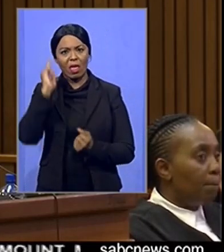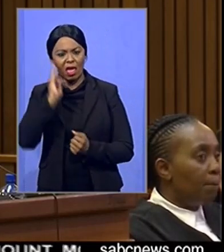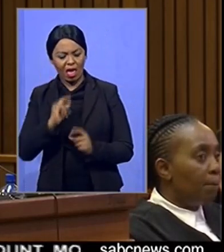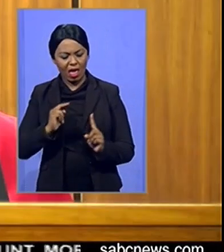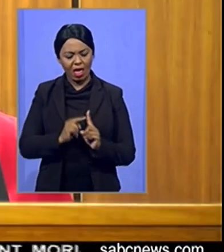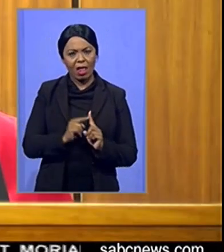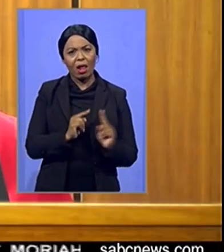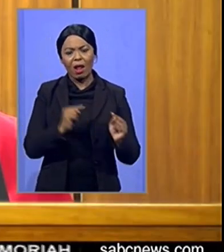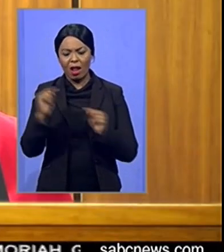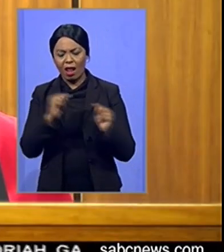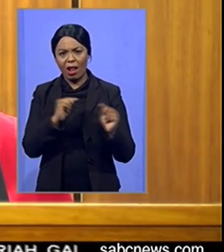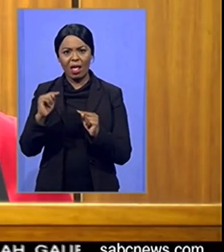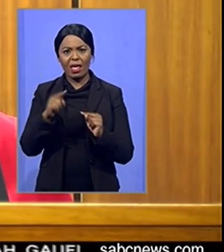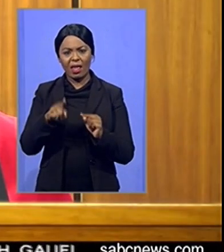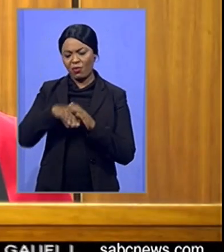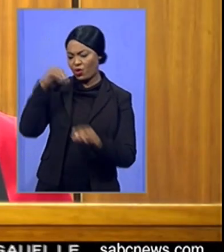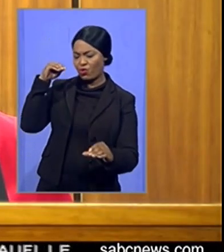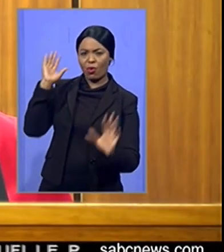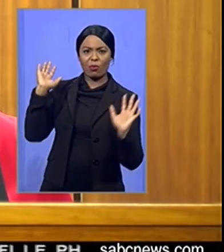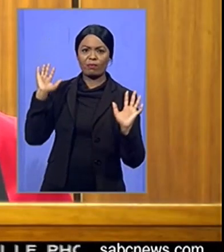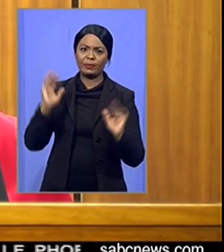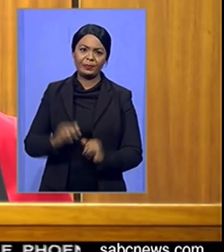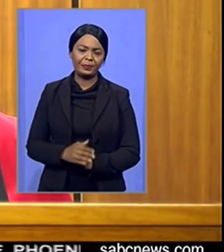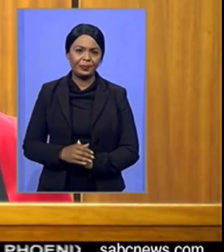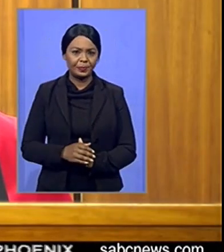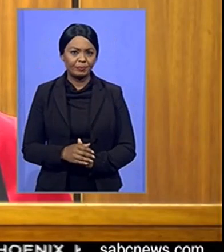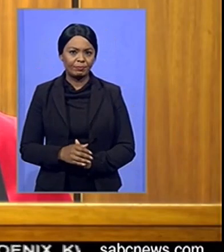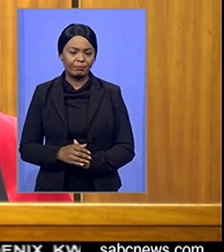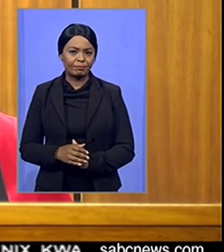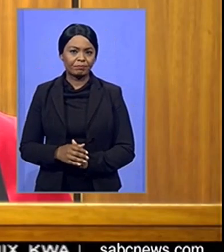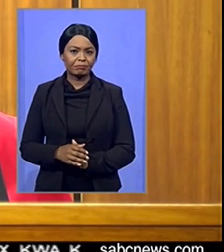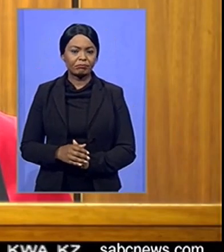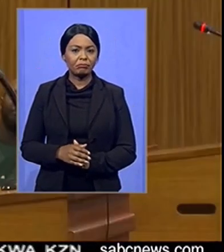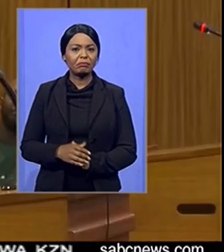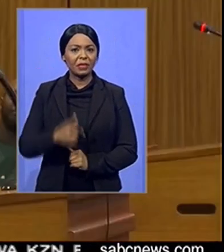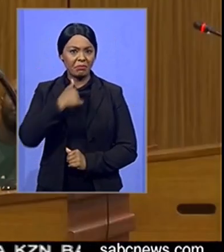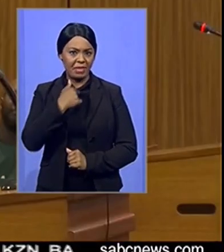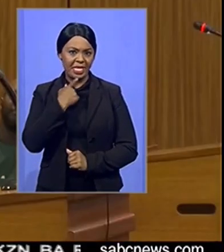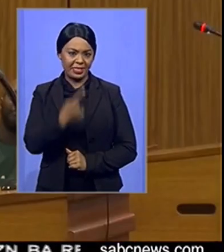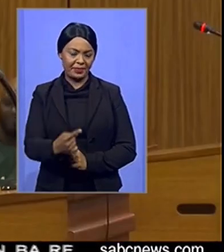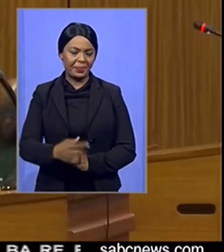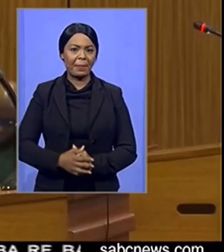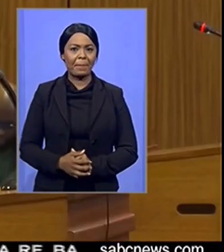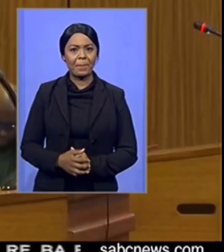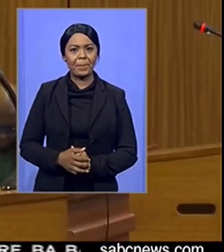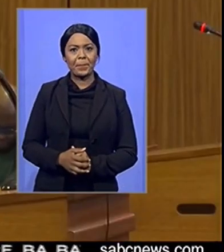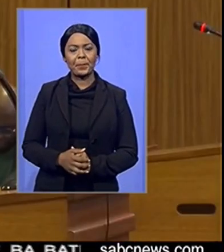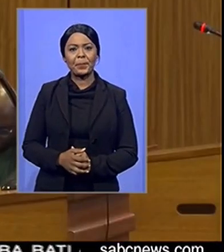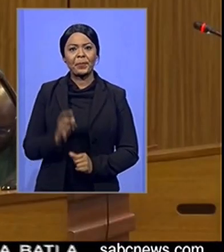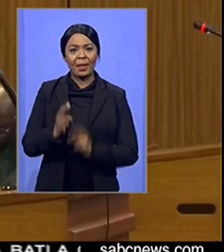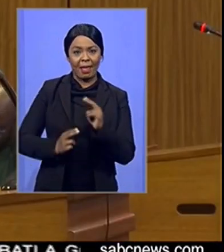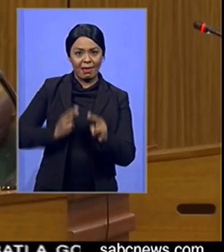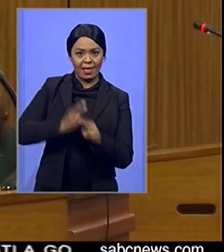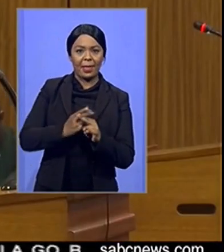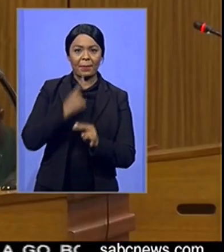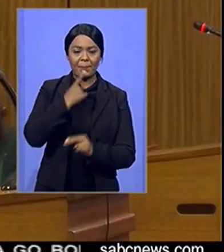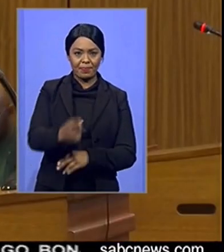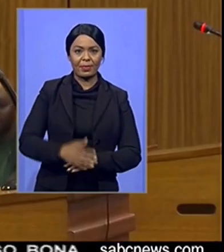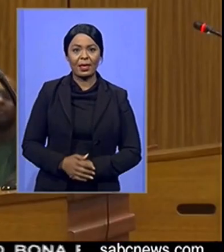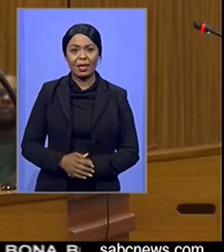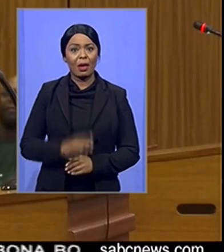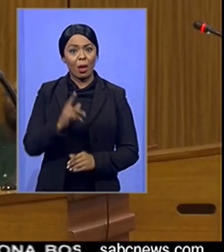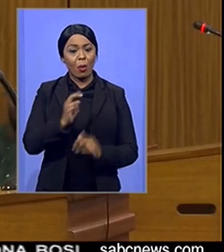gagwe mme o ne a ikgogela morago. I still reiterate that I think this is a protocol and the